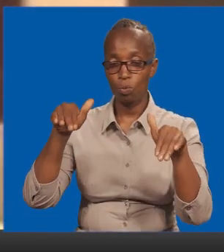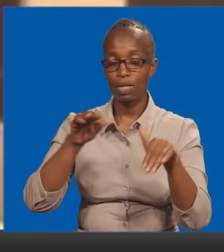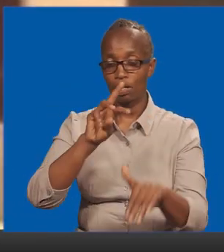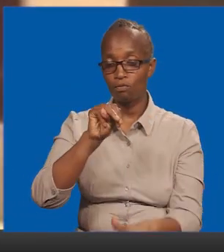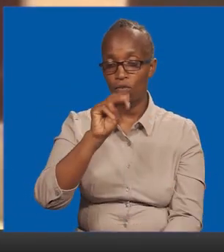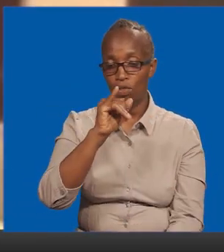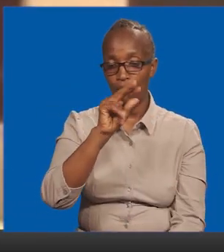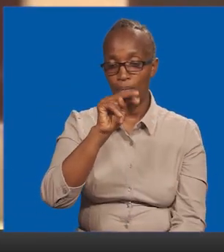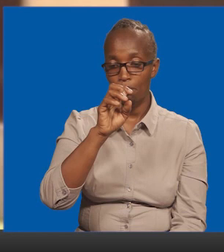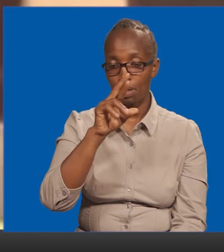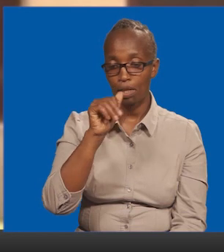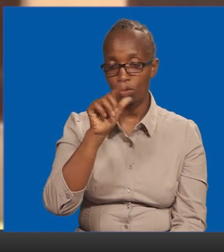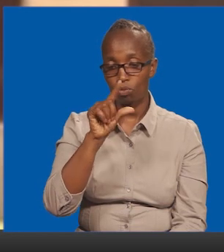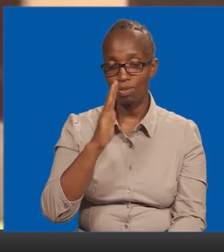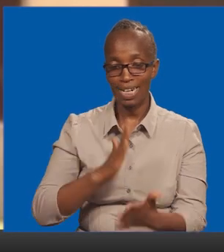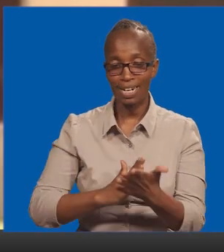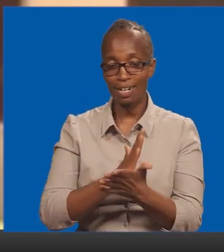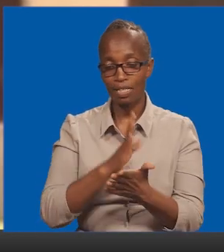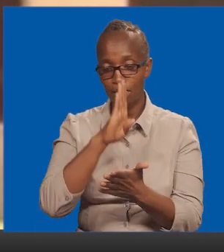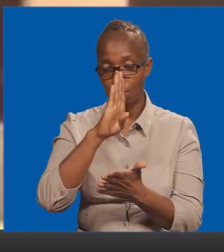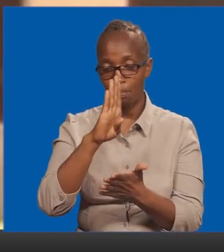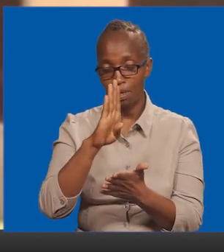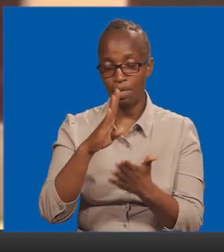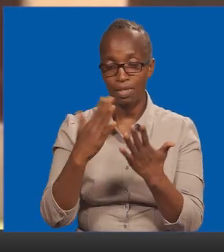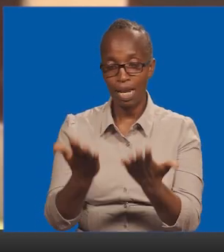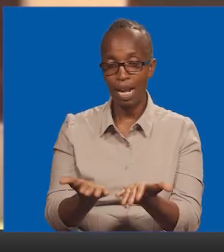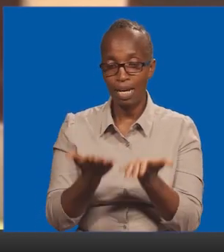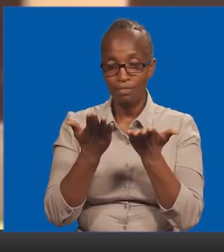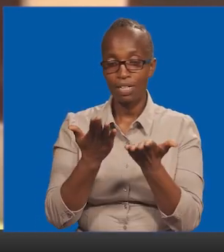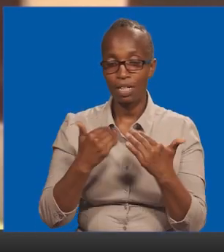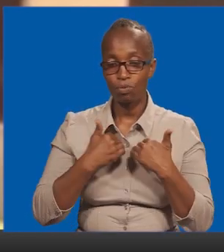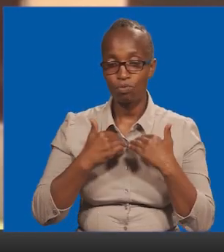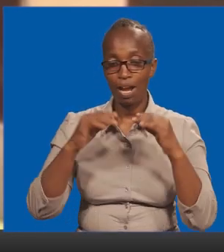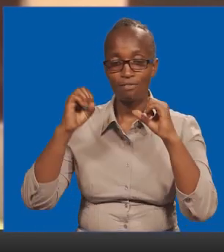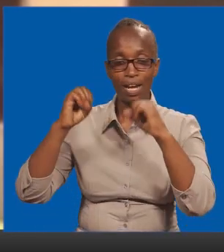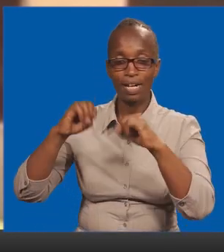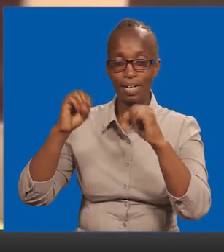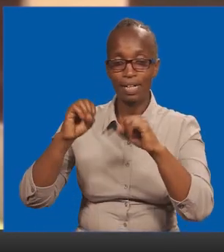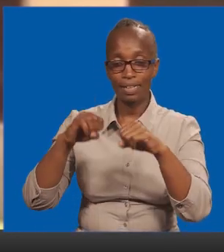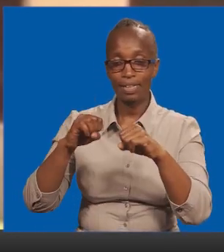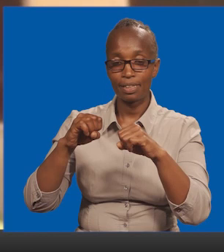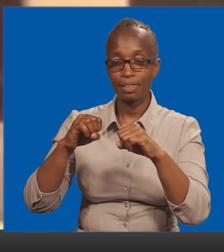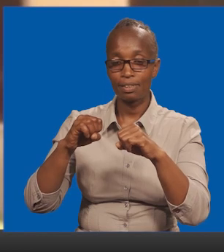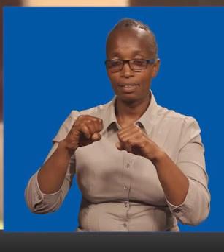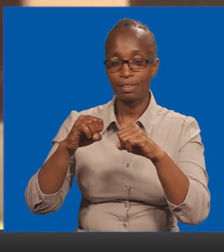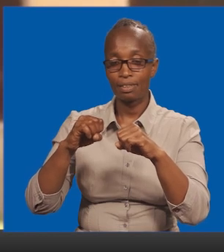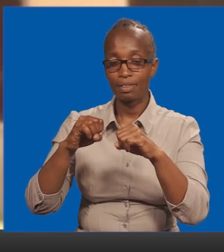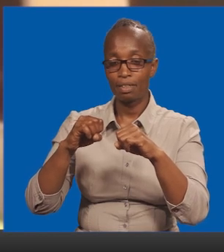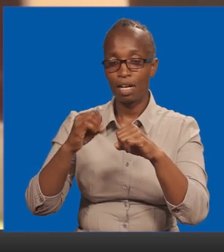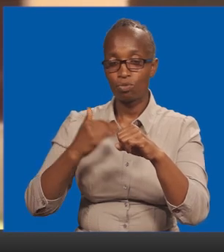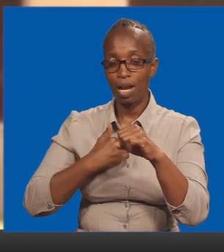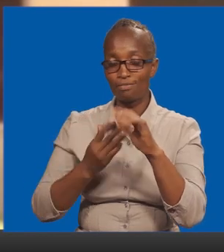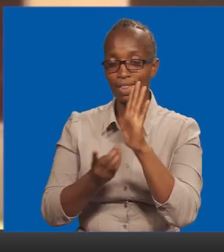weeks the moratorium on the issuance of mineral rights has been lifted. We must commend the Cabinet Secretary for this, what